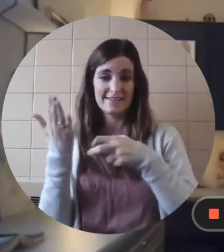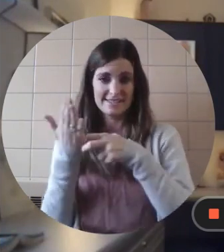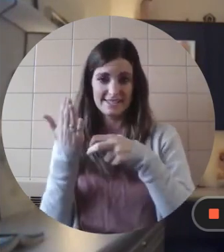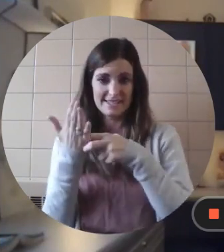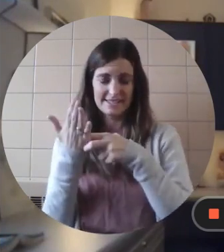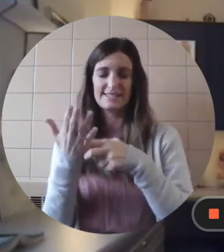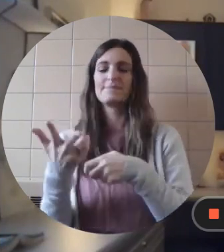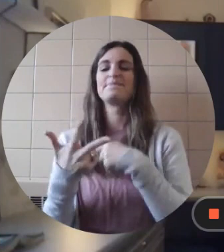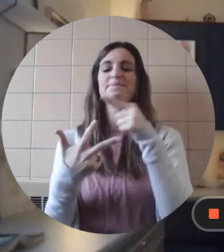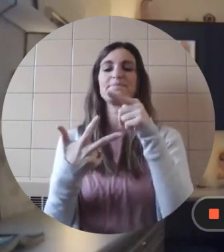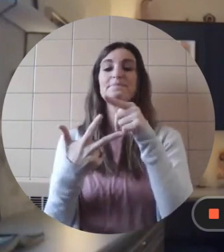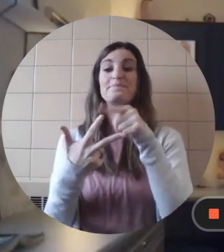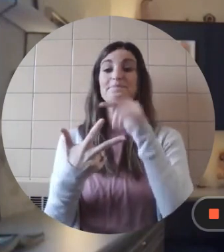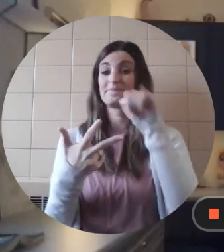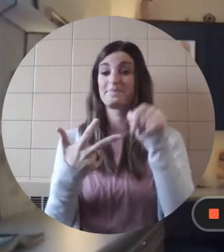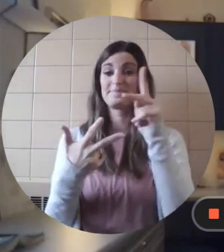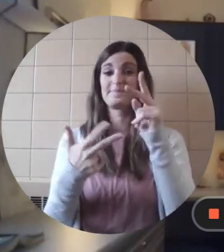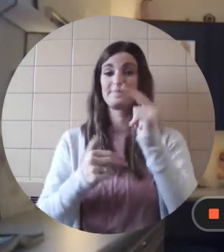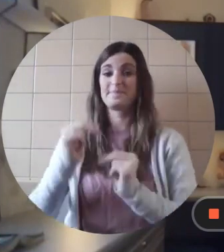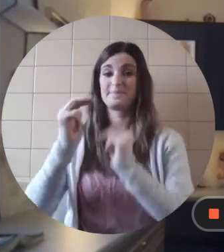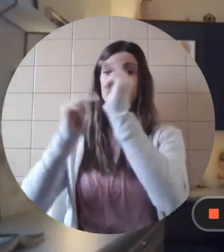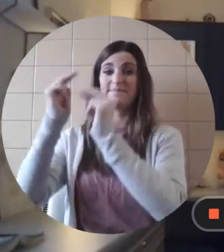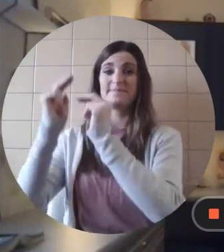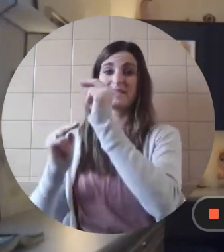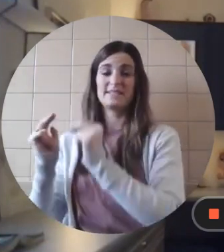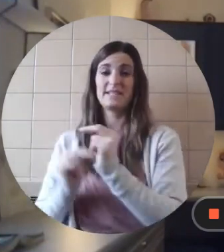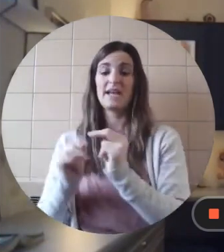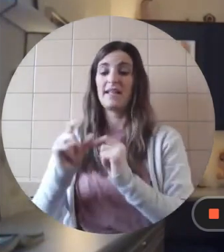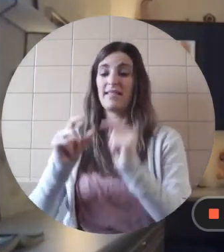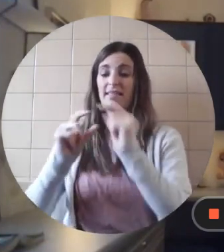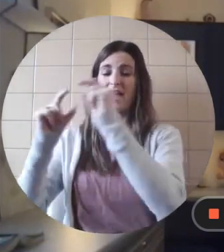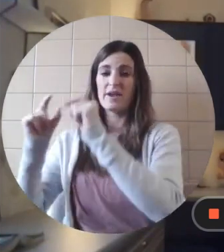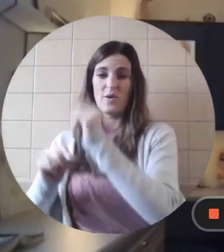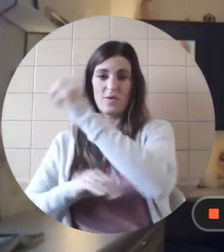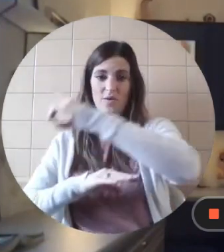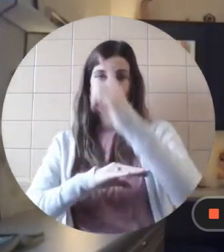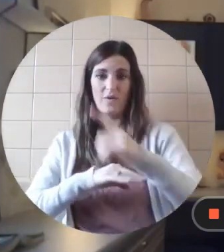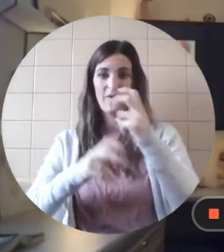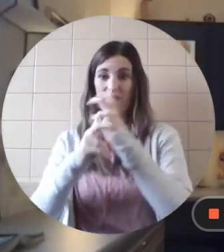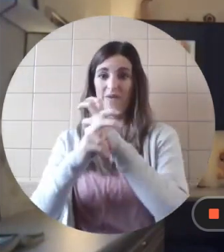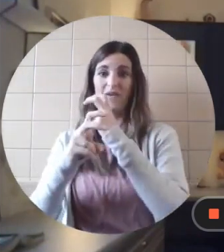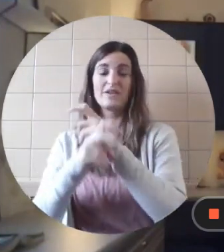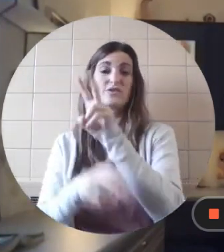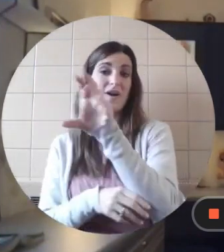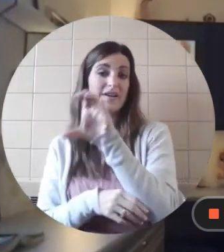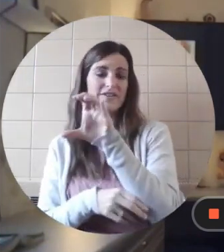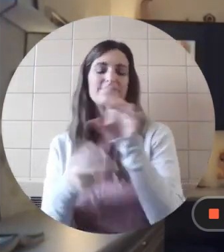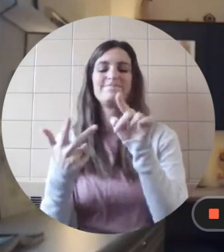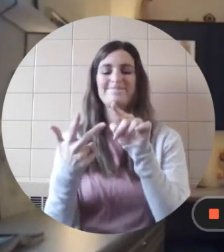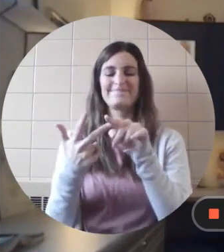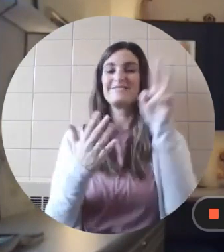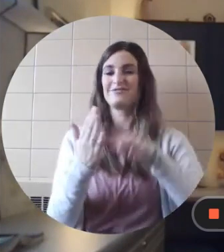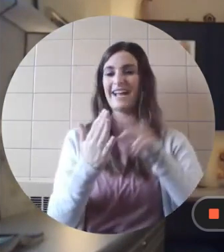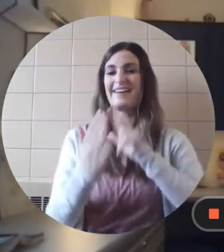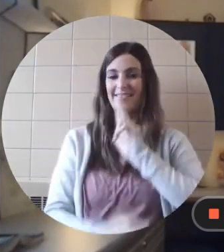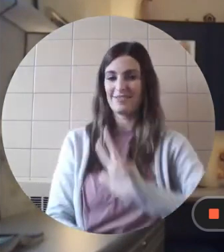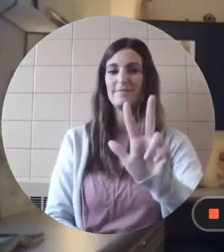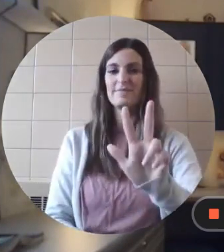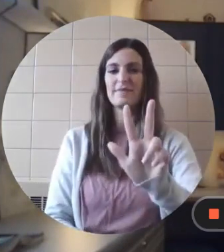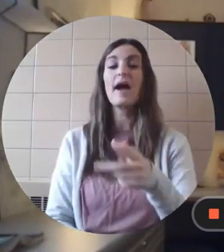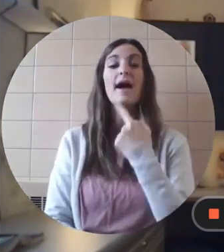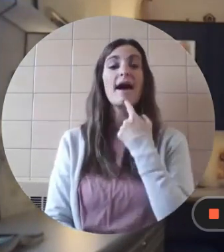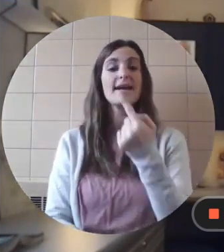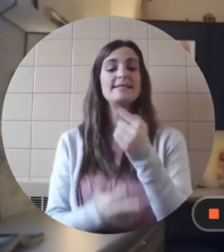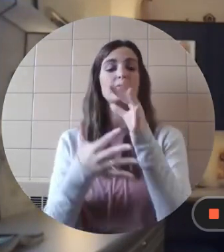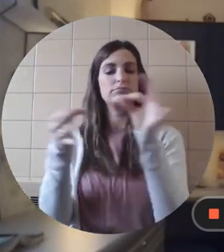built a dinosaur skeleton with 200 Legos. Jack learned to read at the age of 3. As I said each statement, I tried to keep